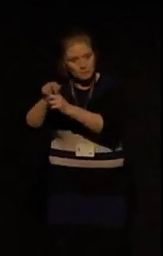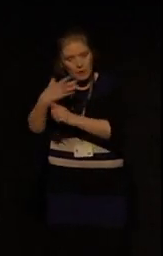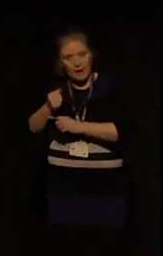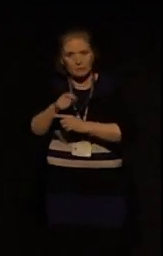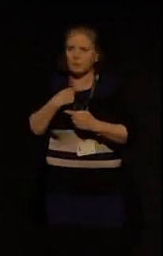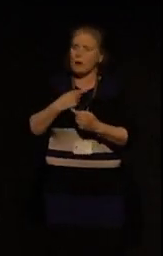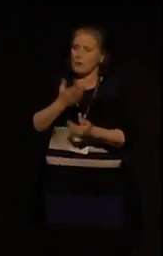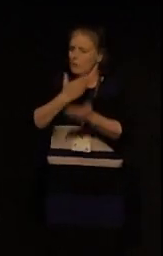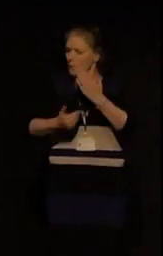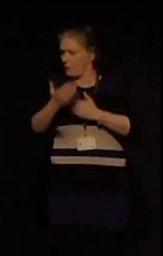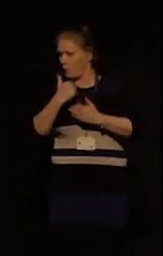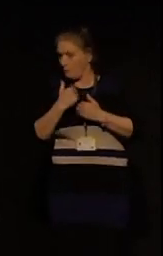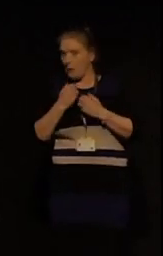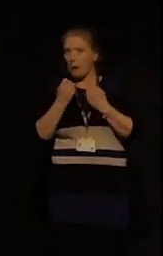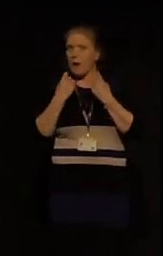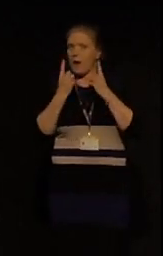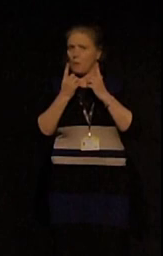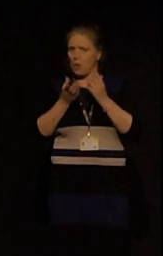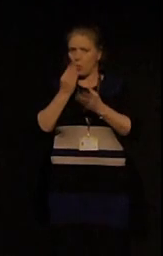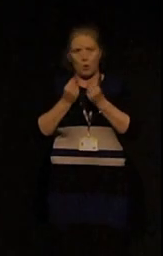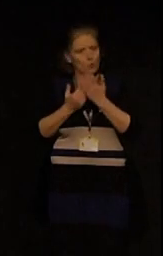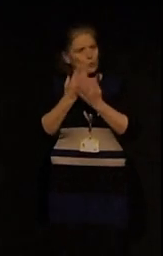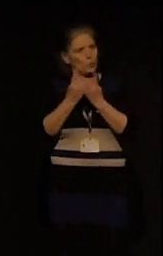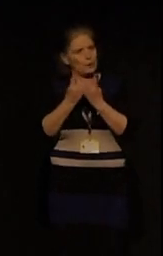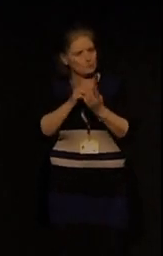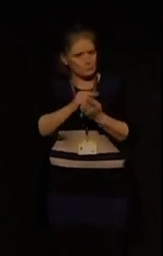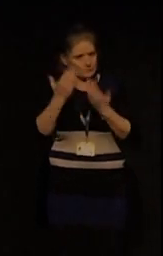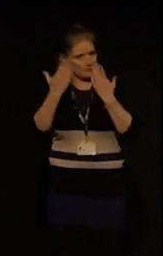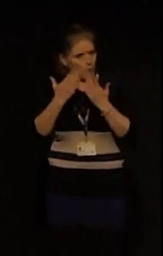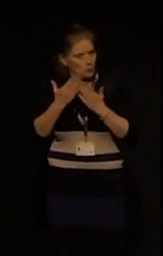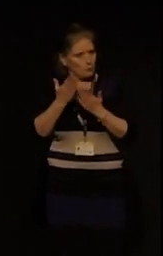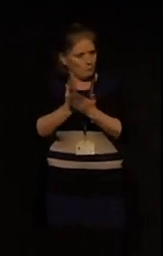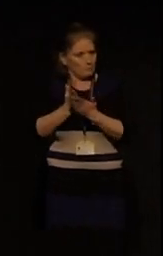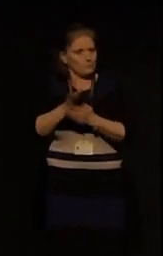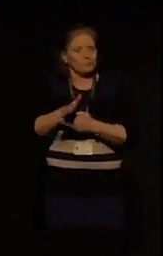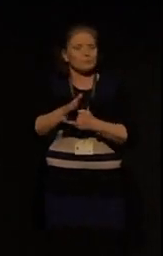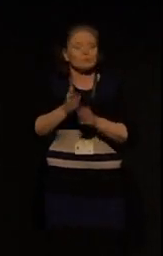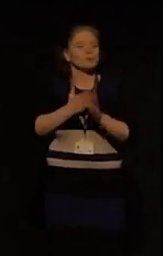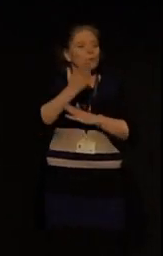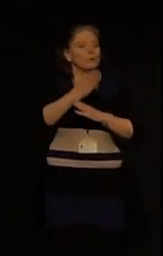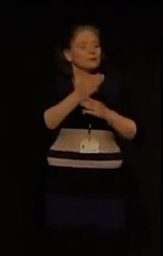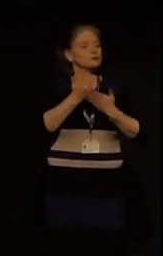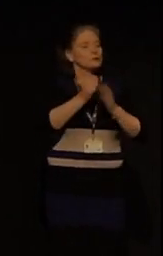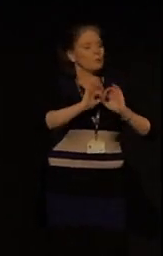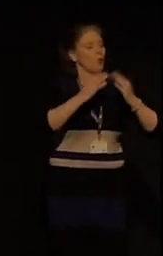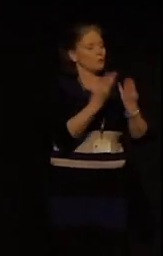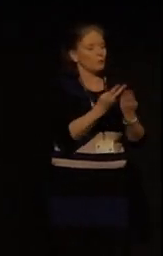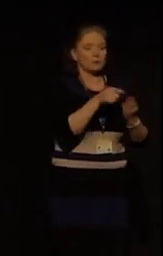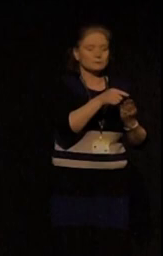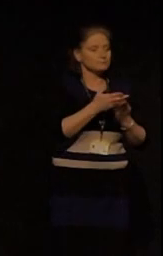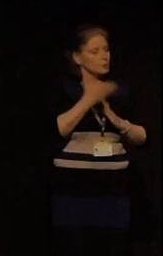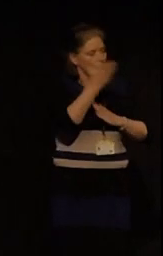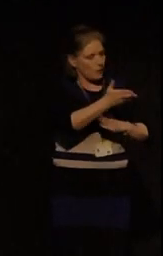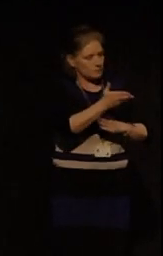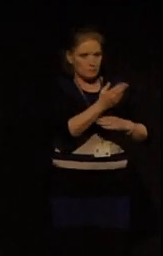scientist didn't know existed. So I went to a tinnitus support group meeting about 25 or 30 years ago,